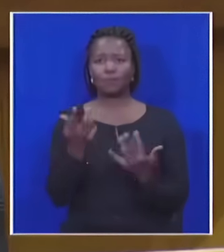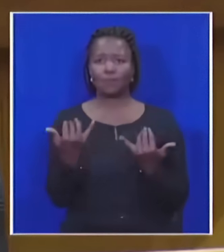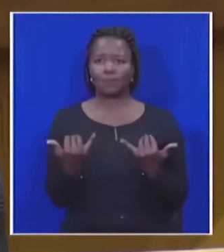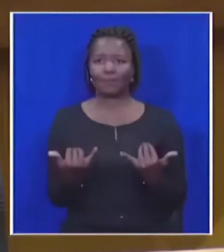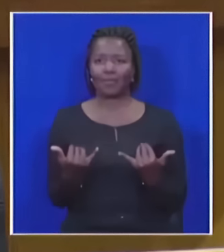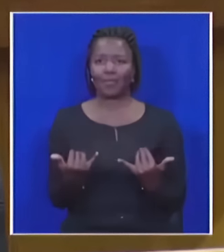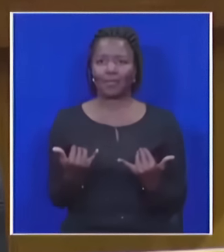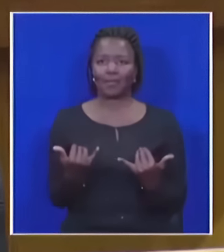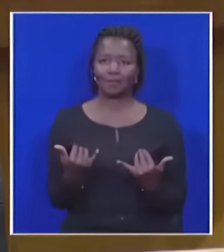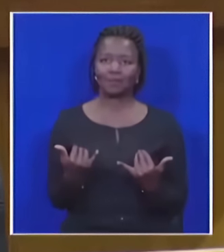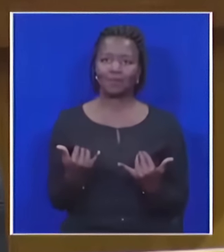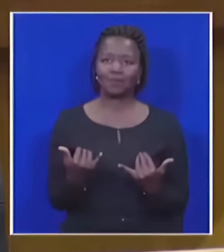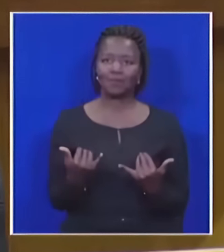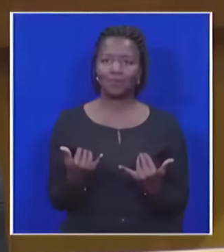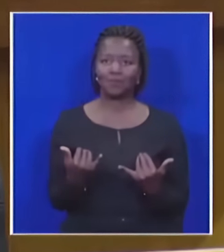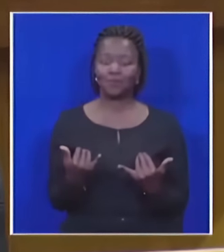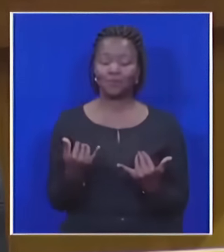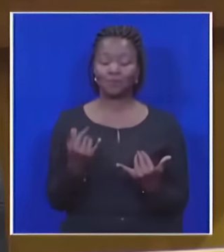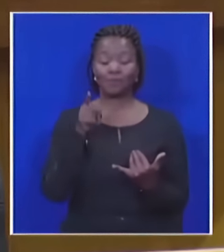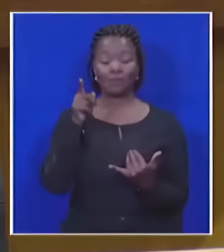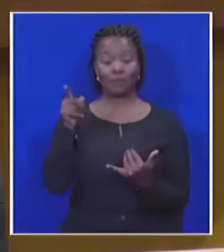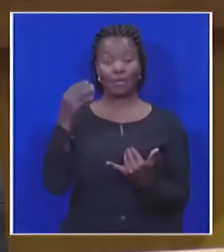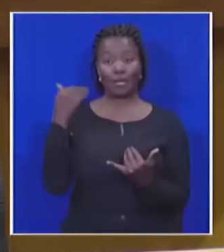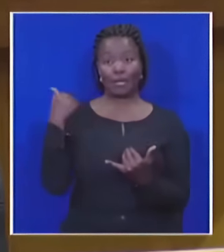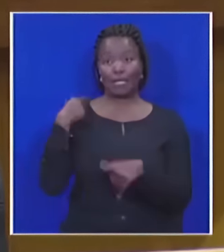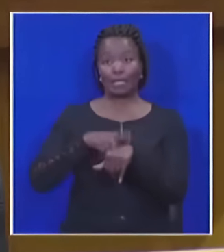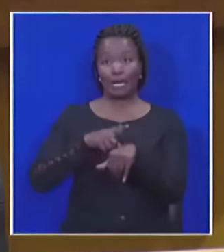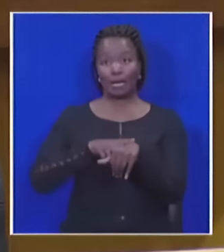demoralized. Under Dudu Myeni Zuma,